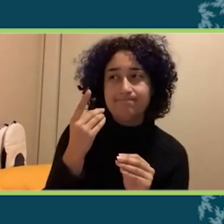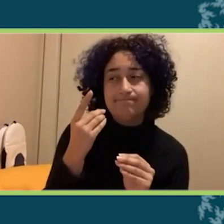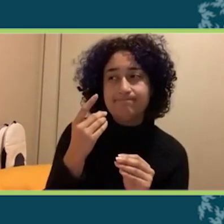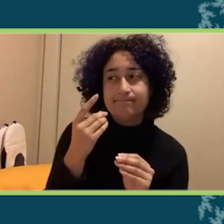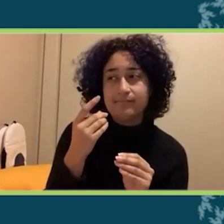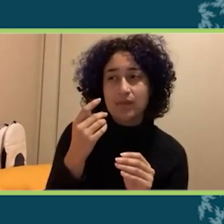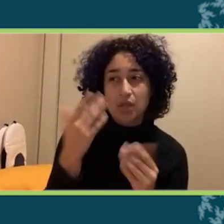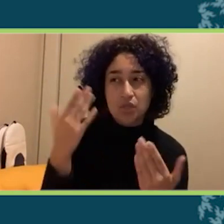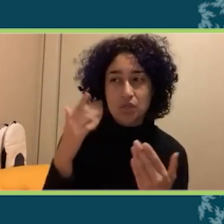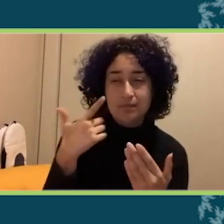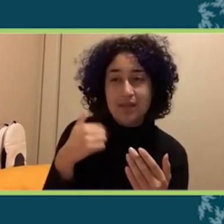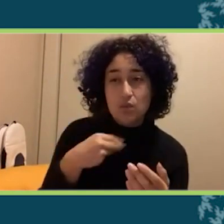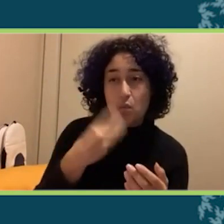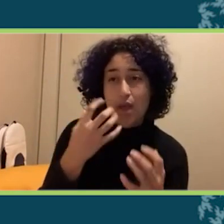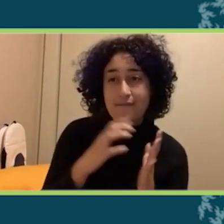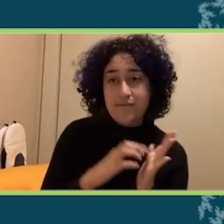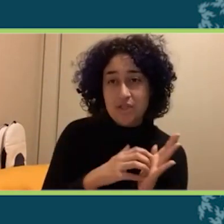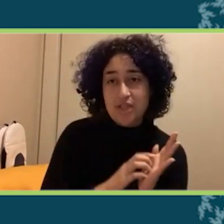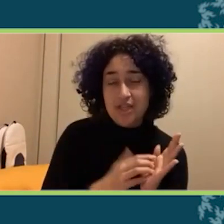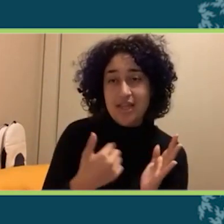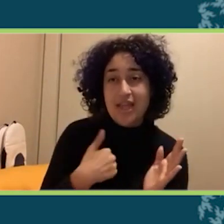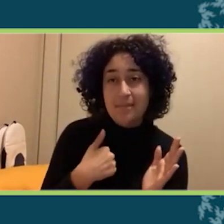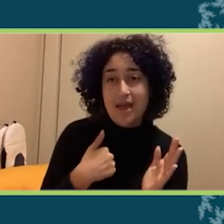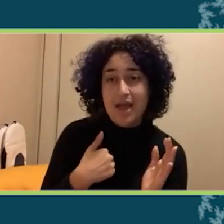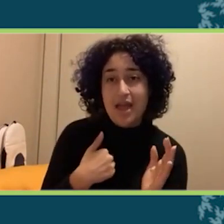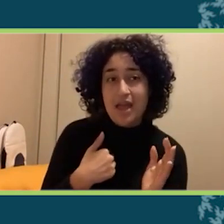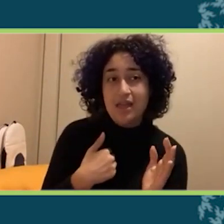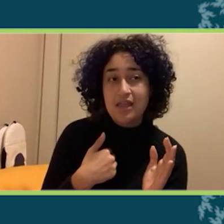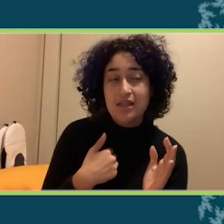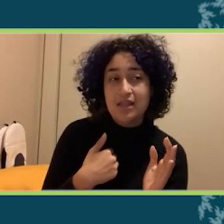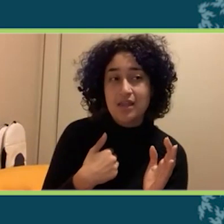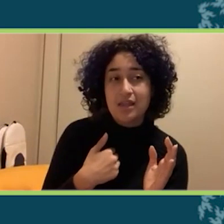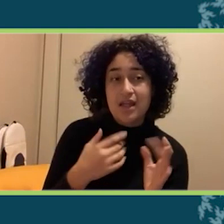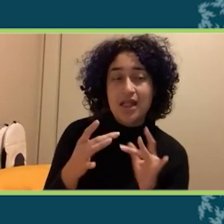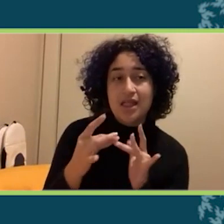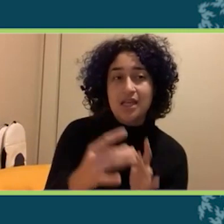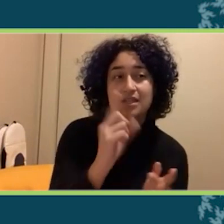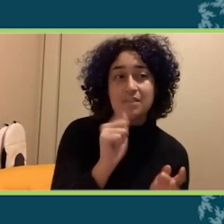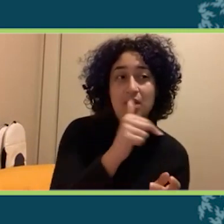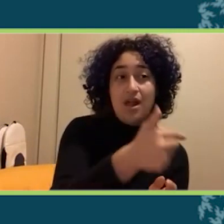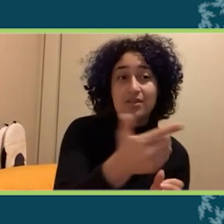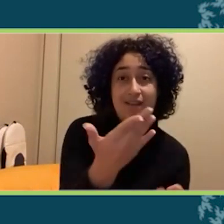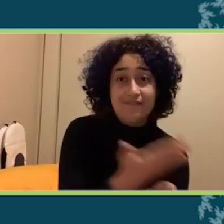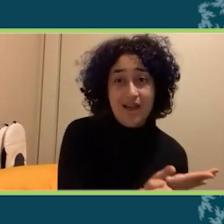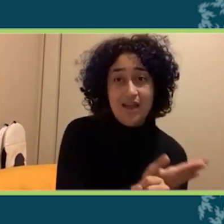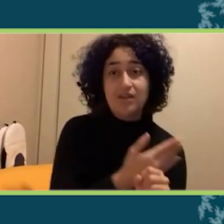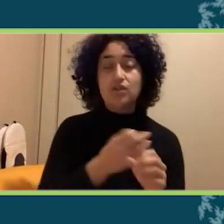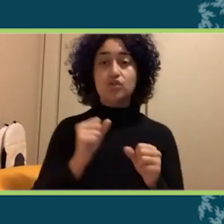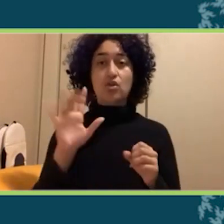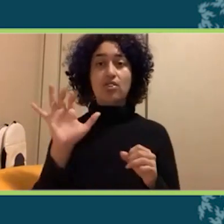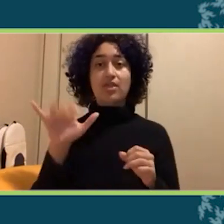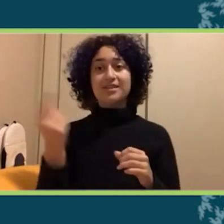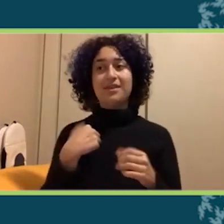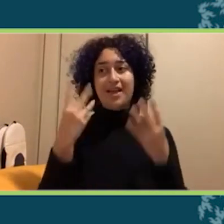because of white fragility, am I risking someone else getting fired? And so that is something that I think about a